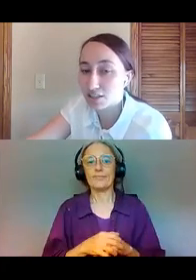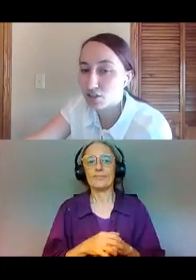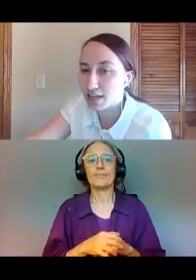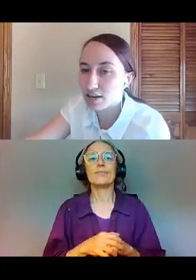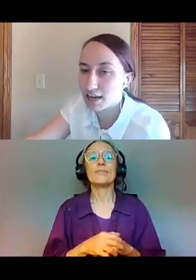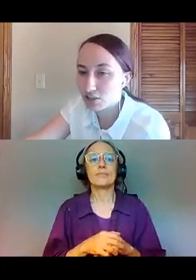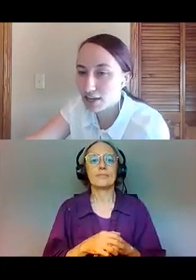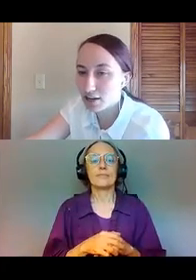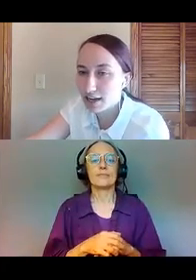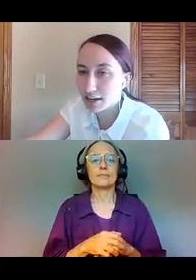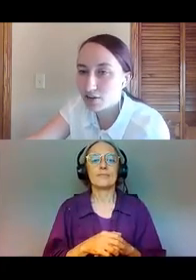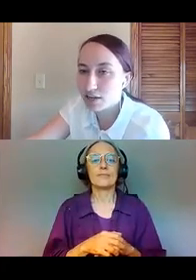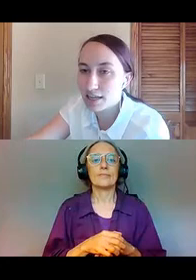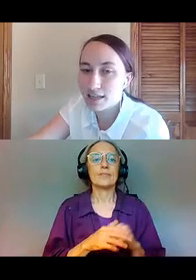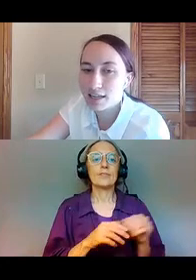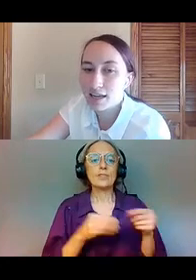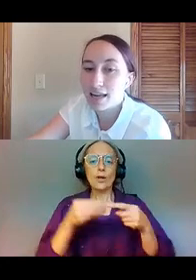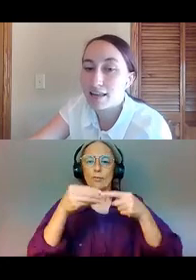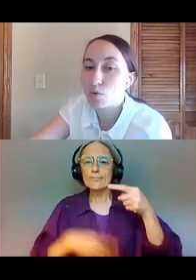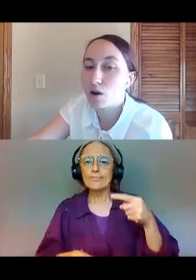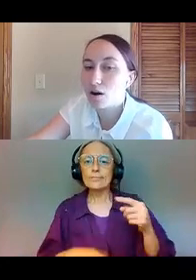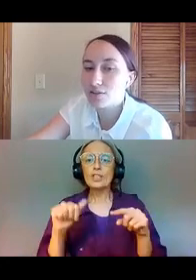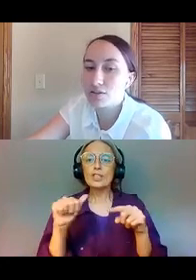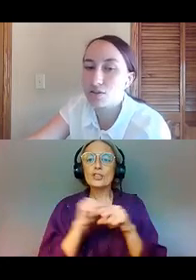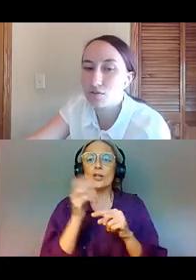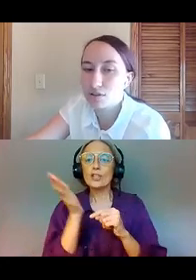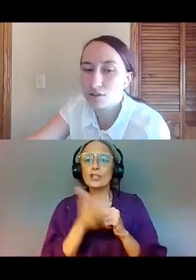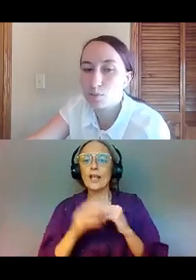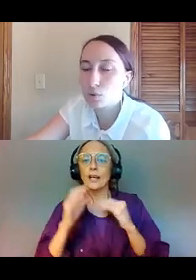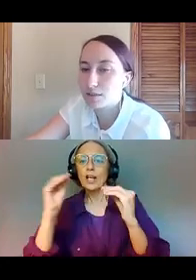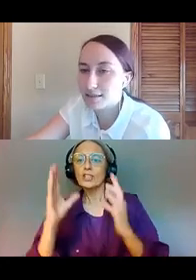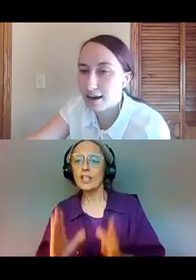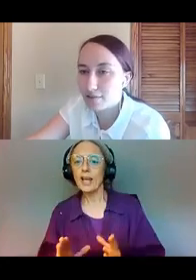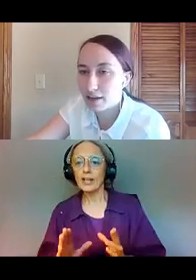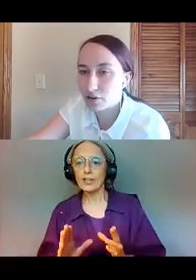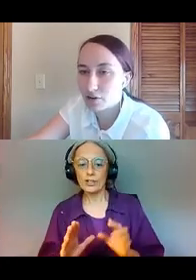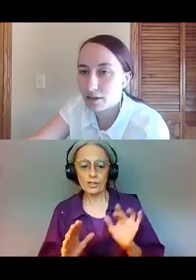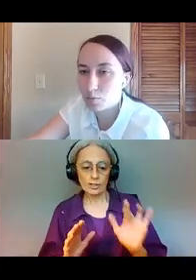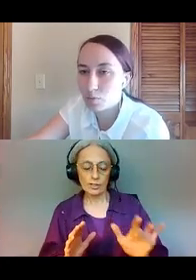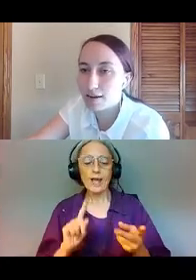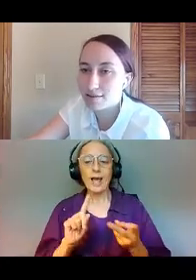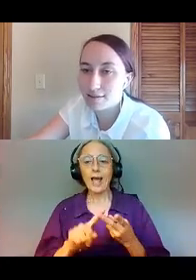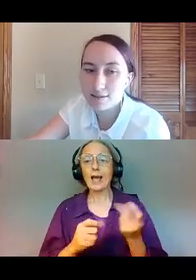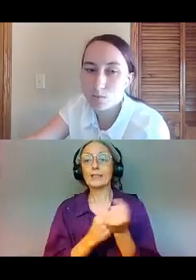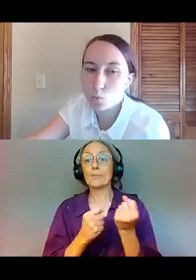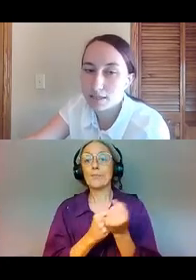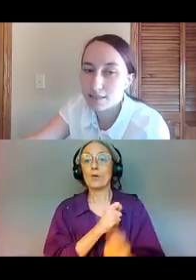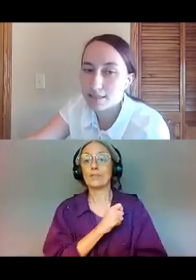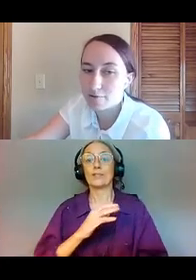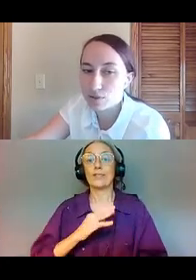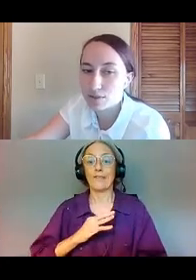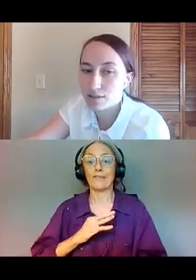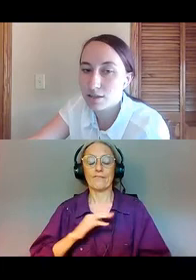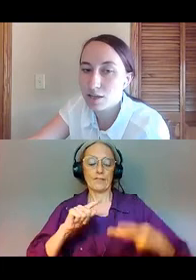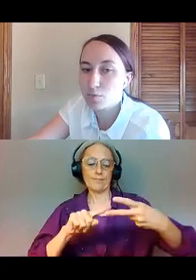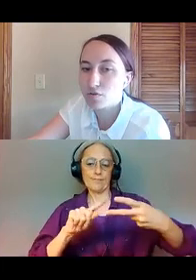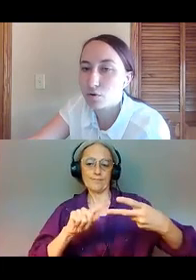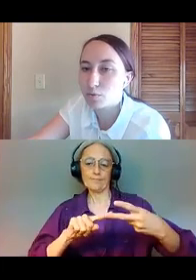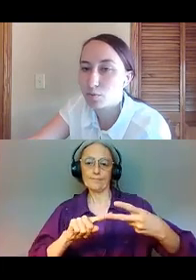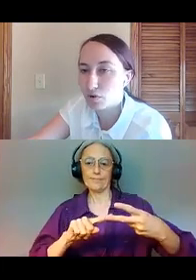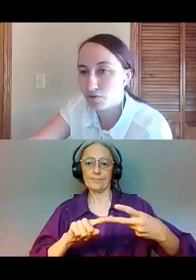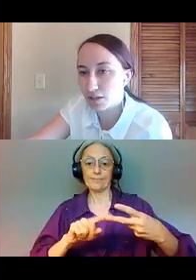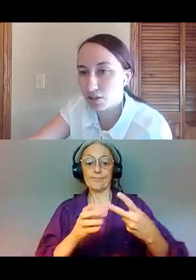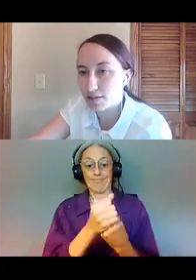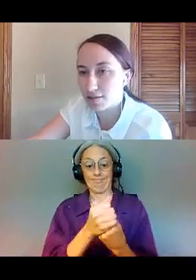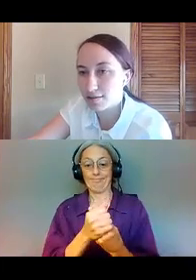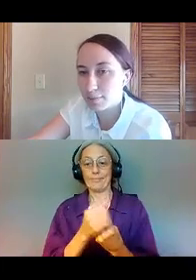look for the trainer educator category. And then we also look for the support staff category because this one staff person